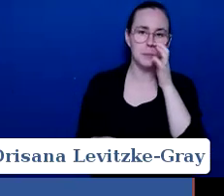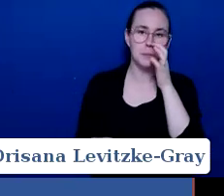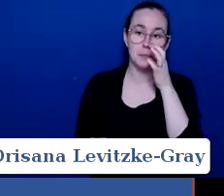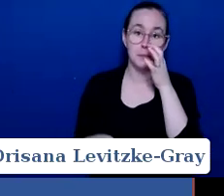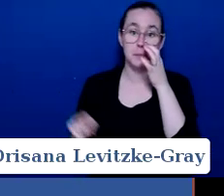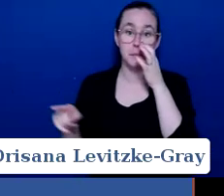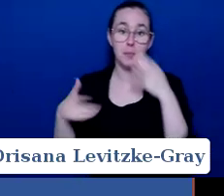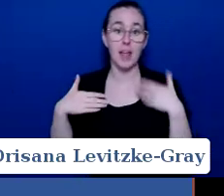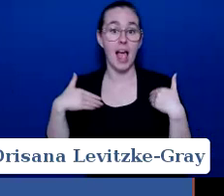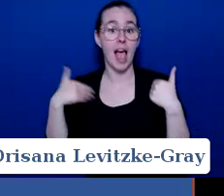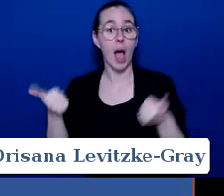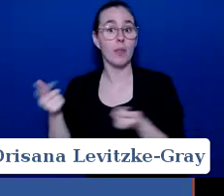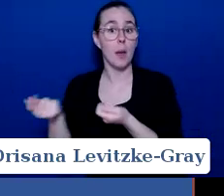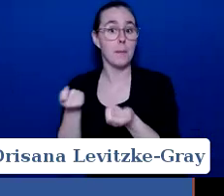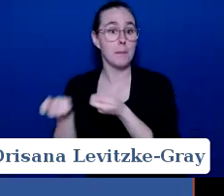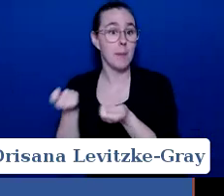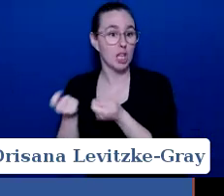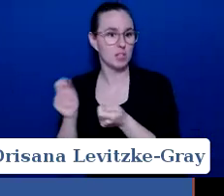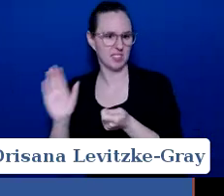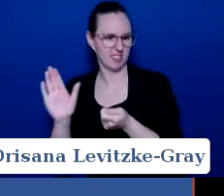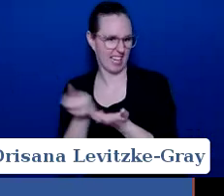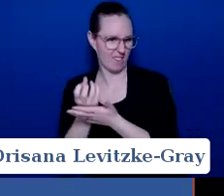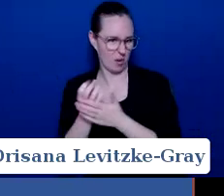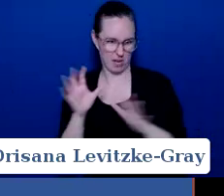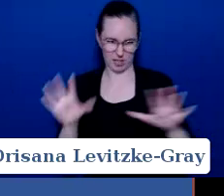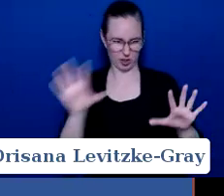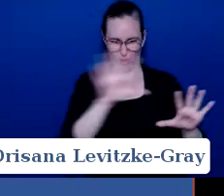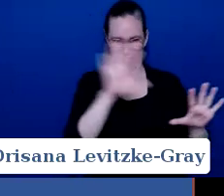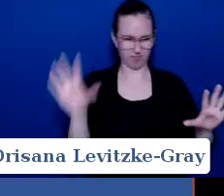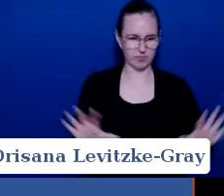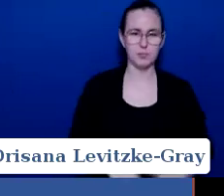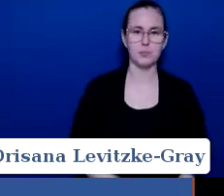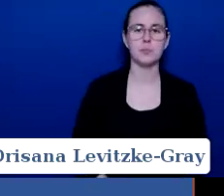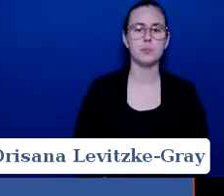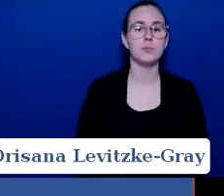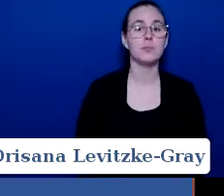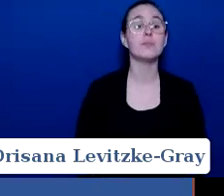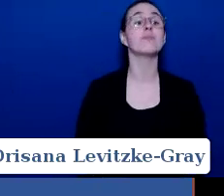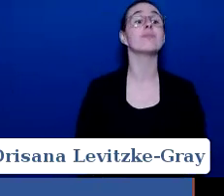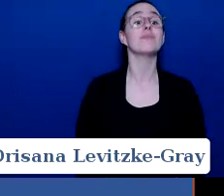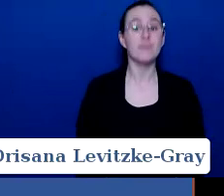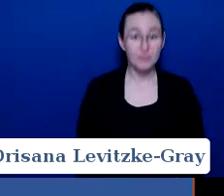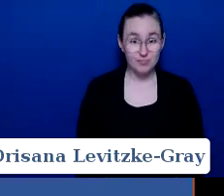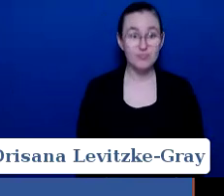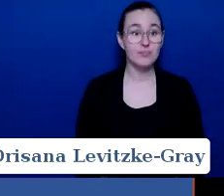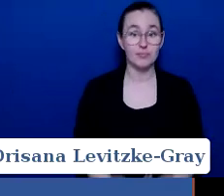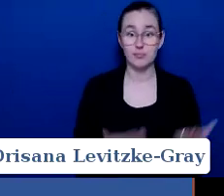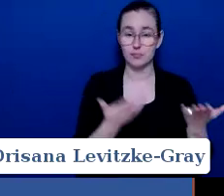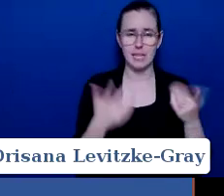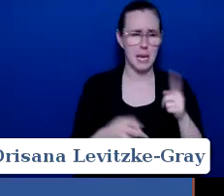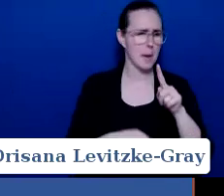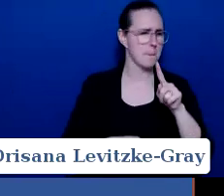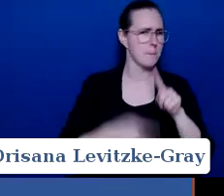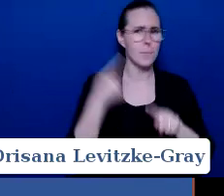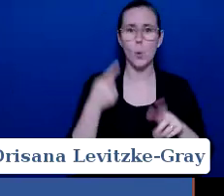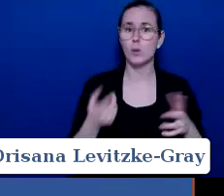And finally, one thing that is extremely important is how do we ensure that the system is